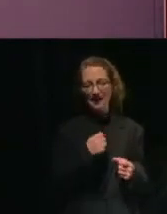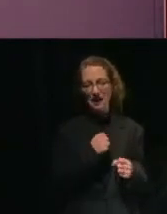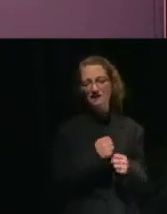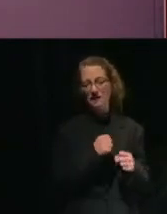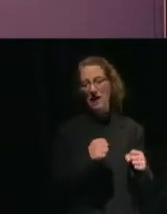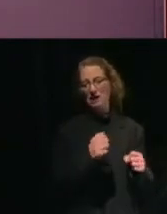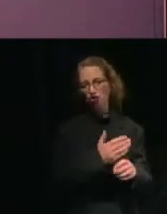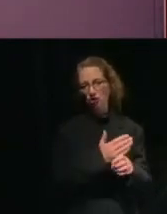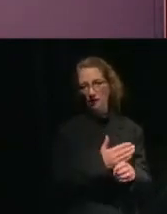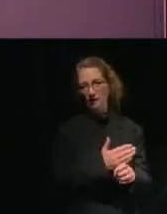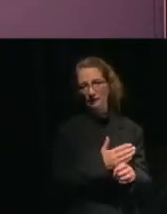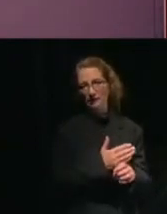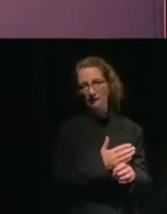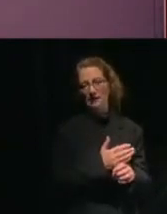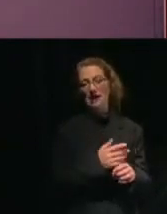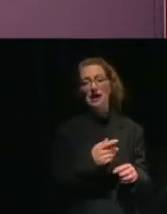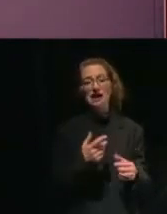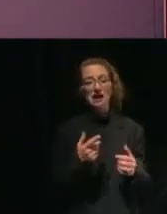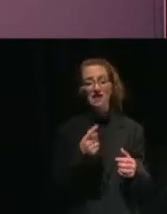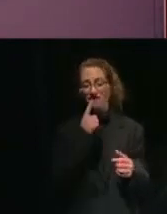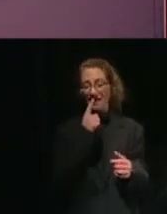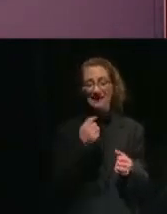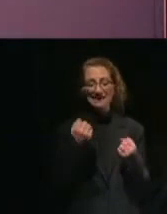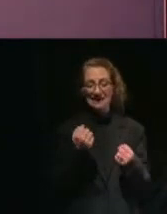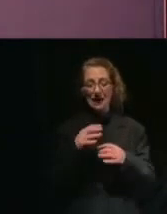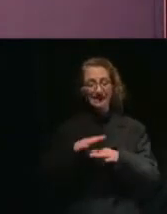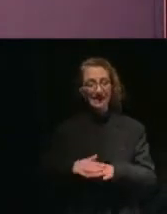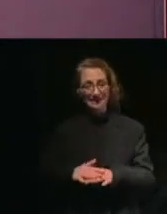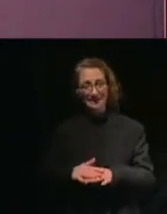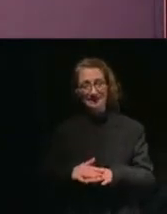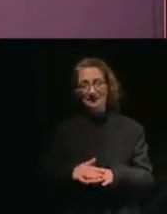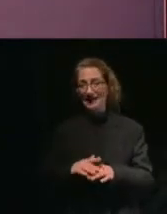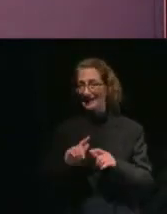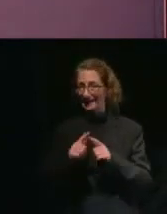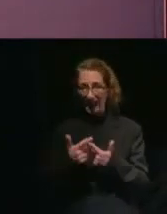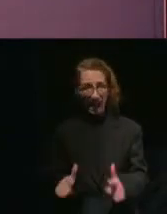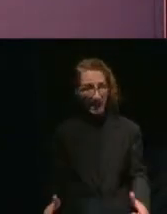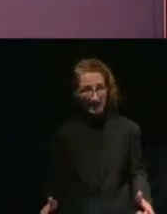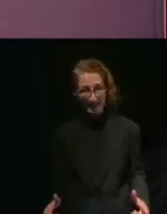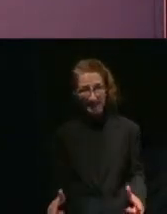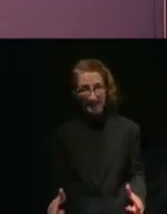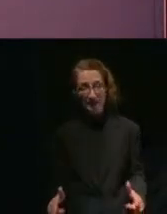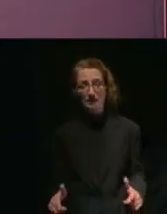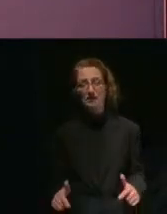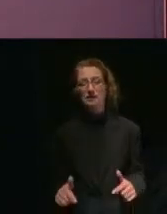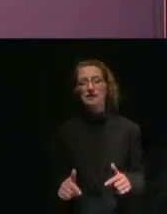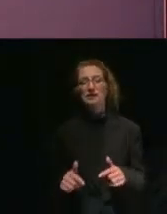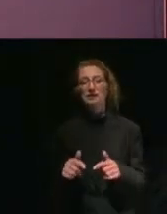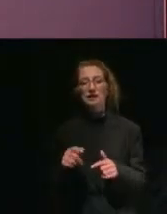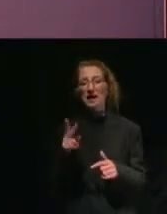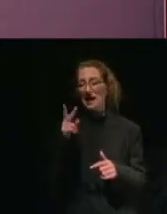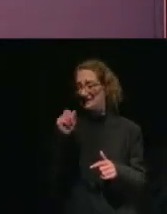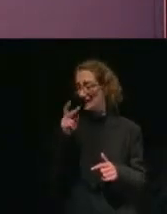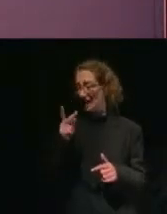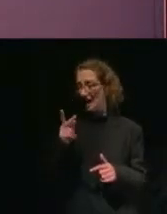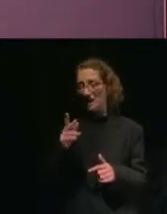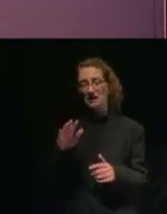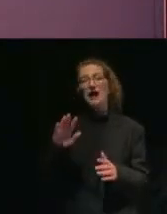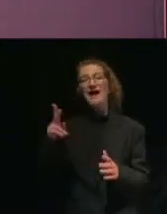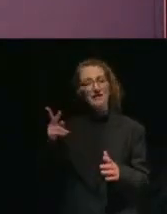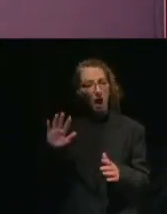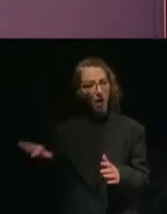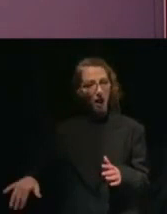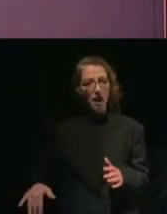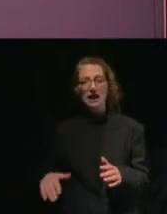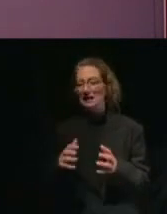The lack of a safeguard network outside of the KSK, which is always seen anyways with a great deal of concern, and